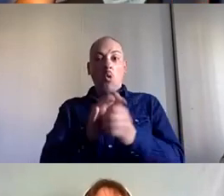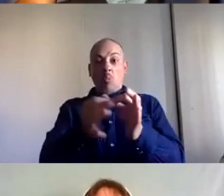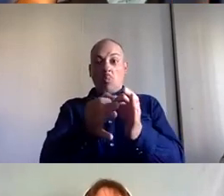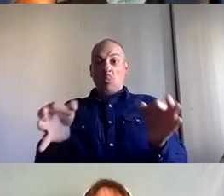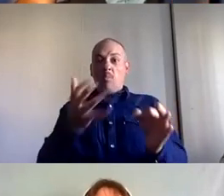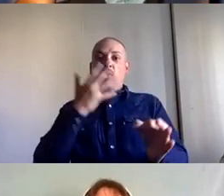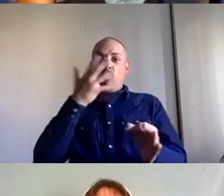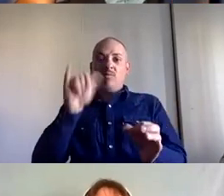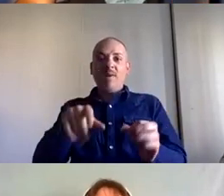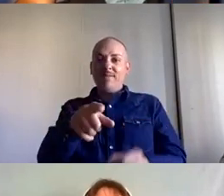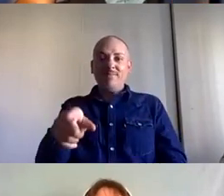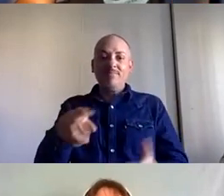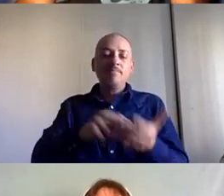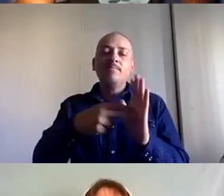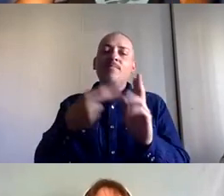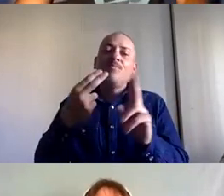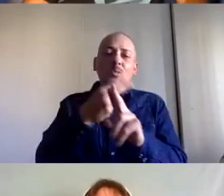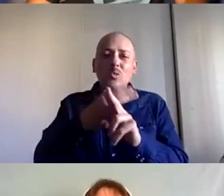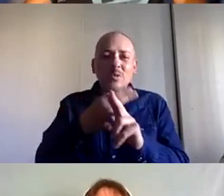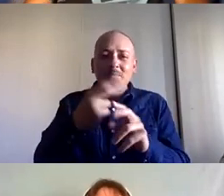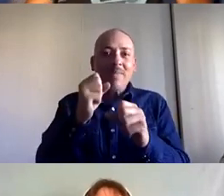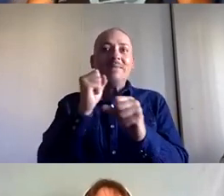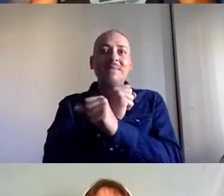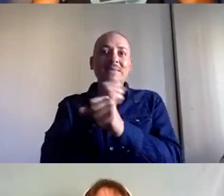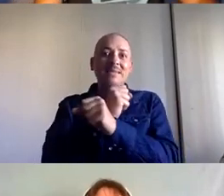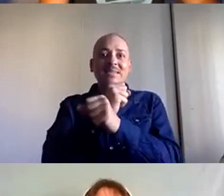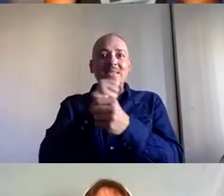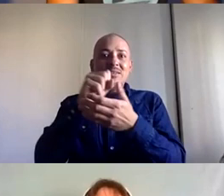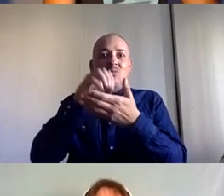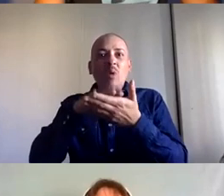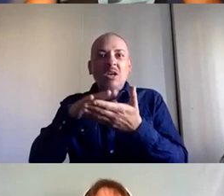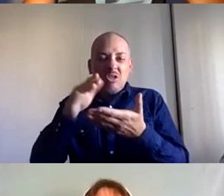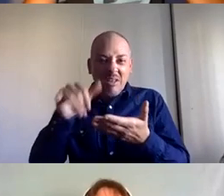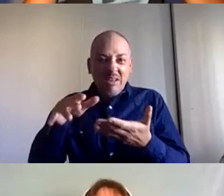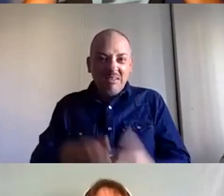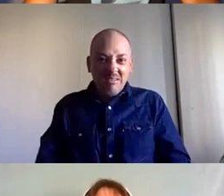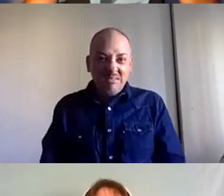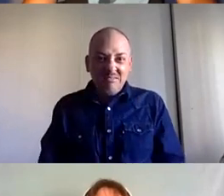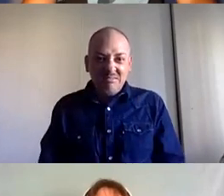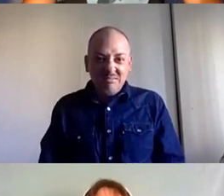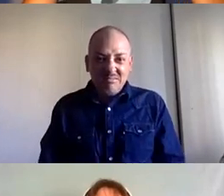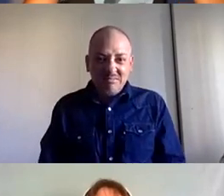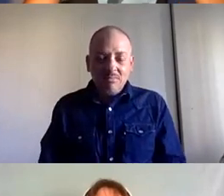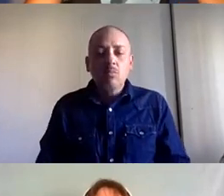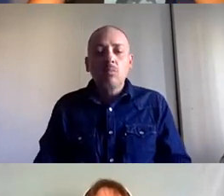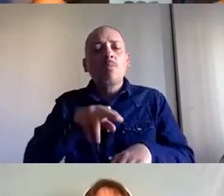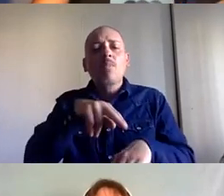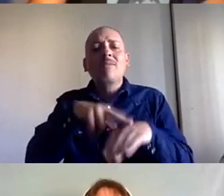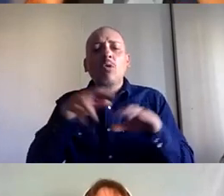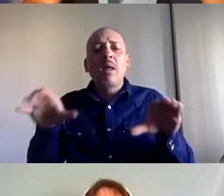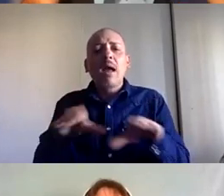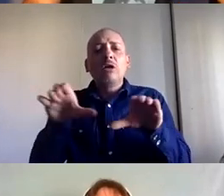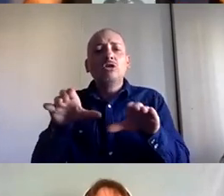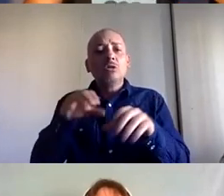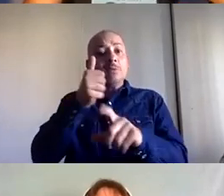like. It uses, statistics notation a little bit. And of course, the actions you can take are